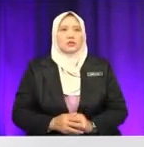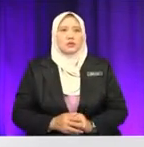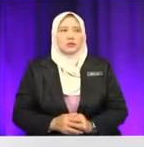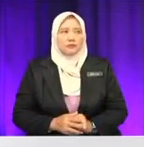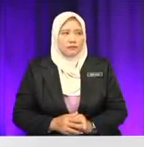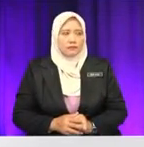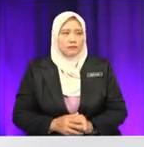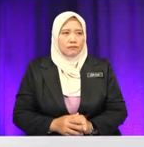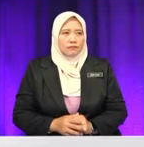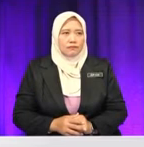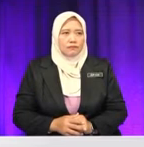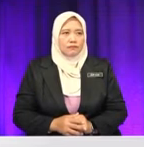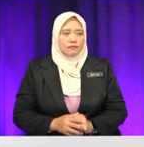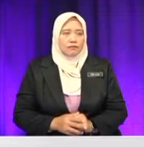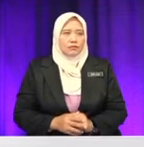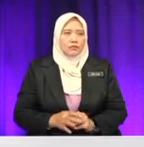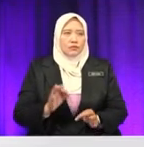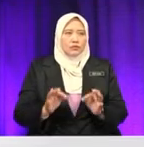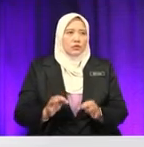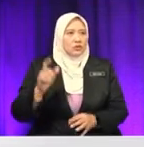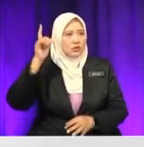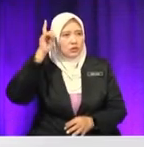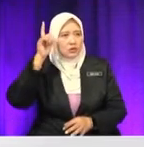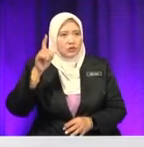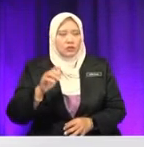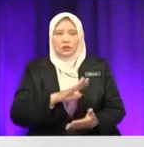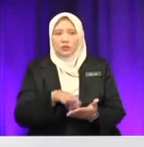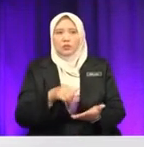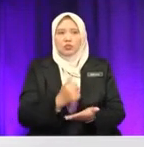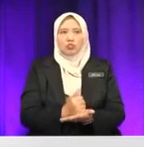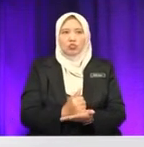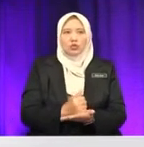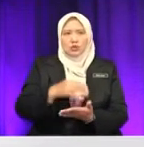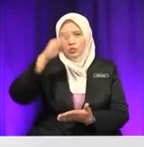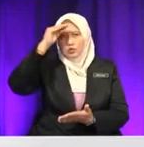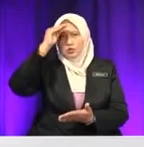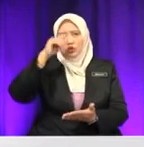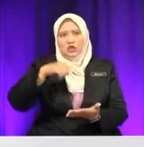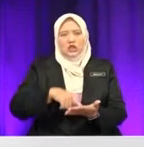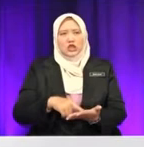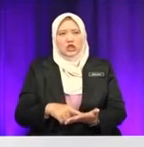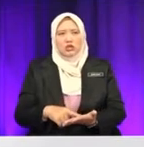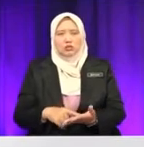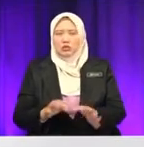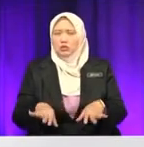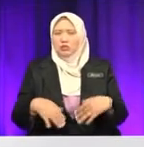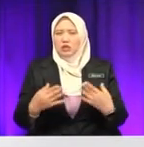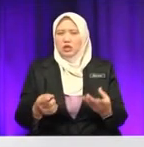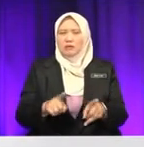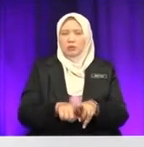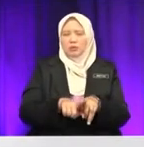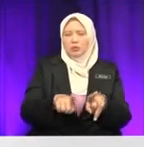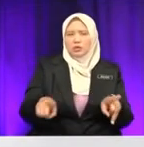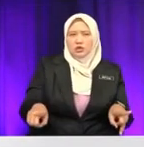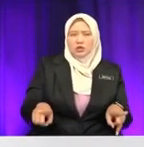invention. Okay, Tivia, if you notice, girls and boys viewers out there, what is the difference between Ideal's answer and Ayman's answer?